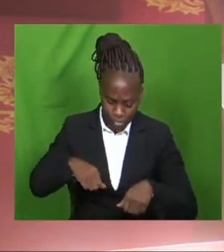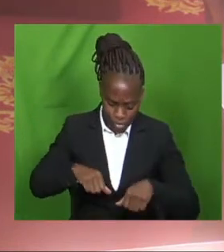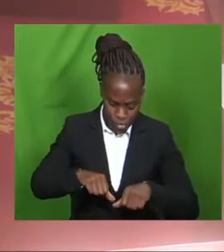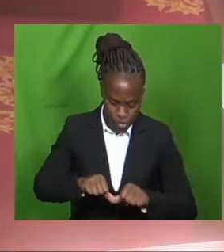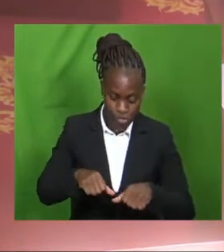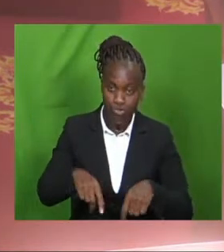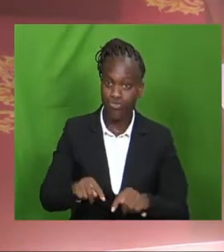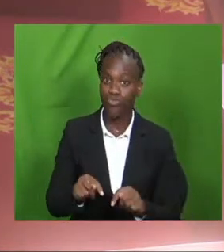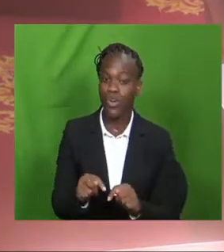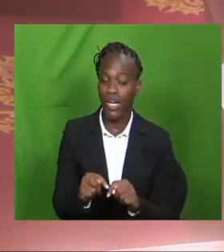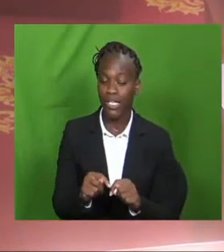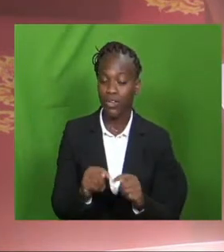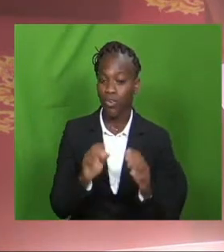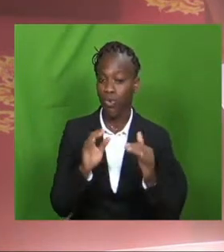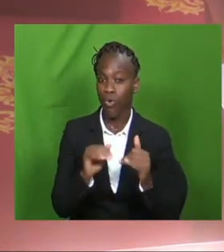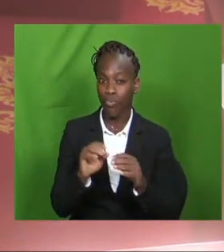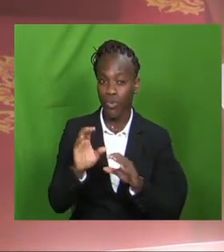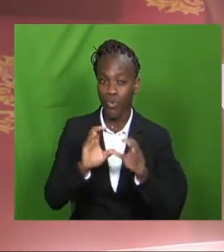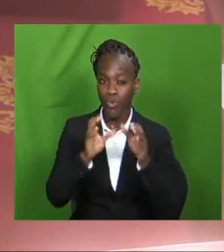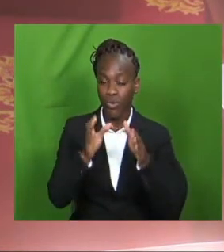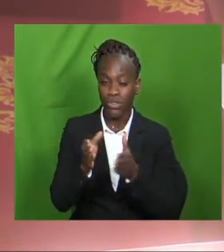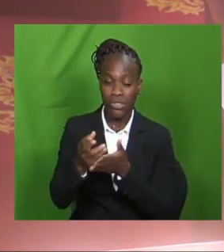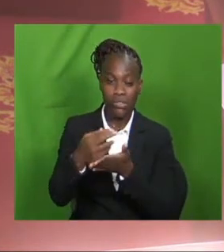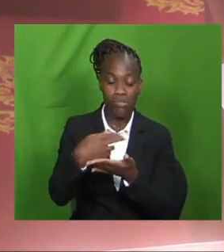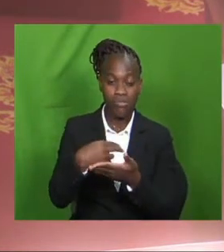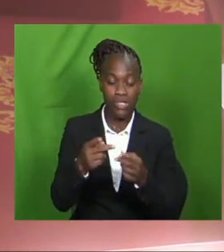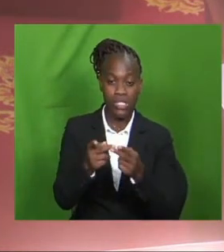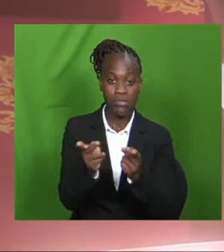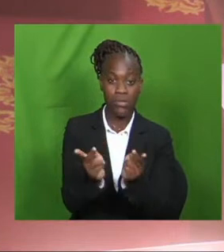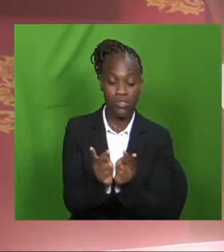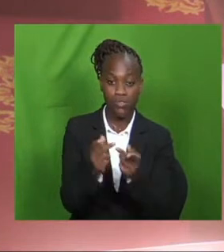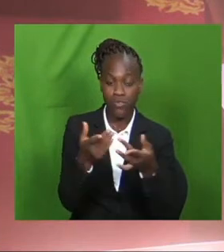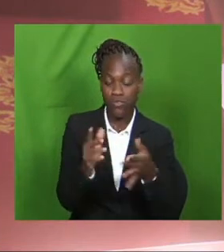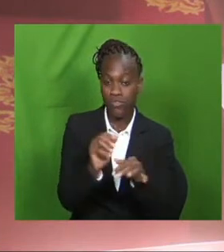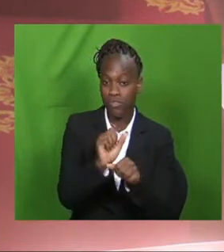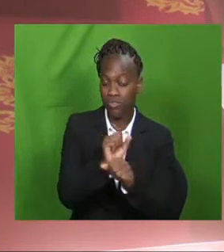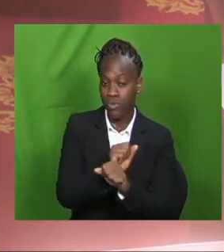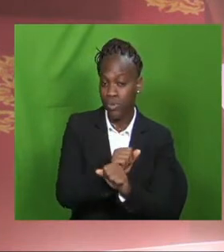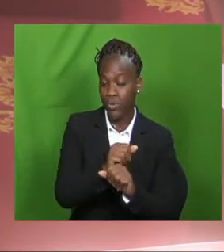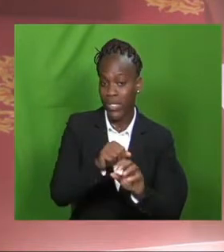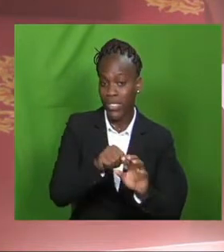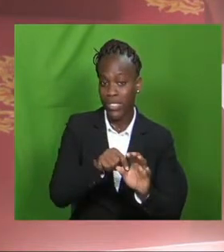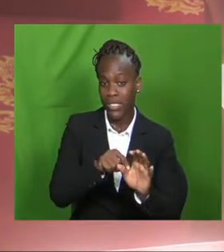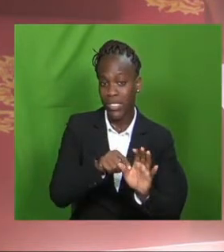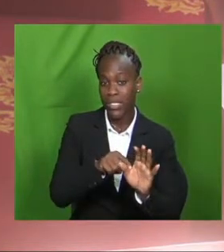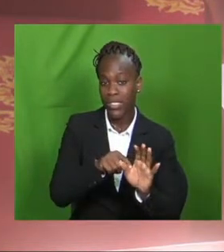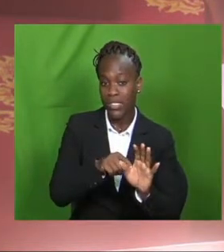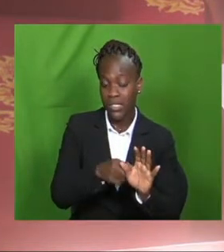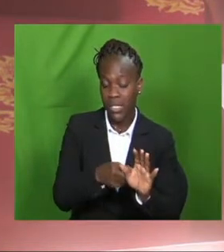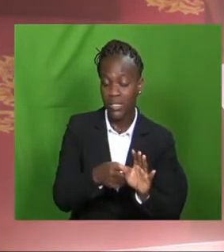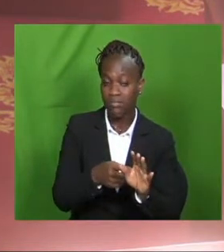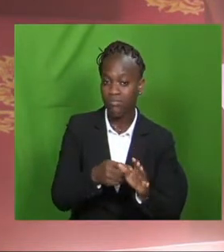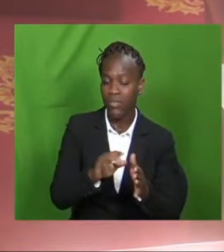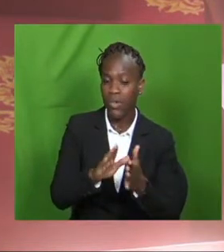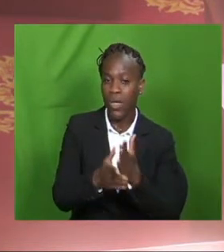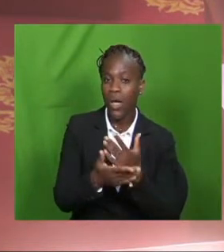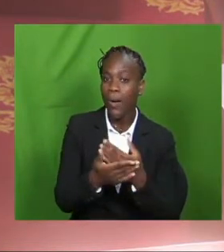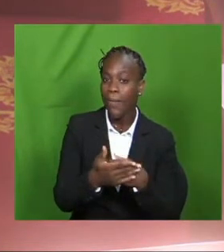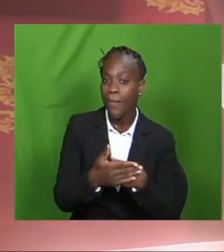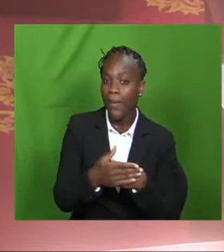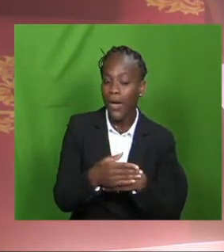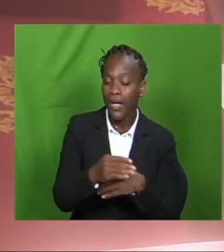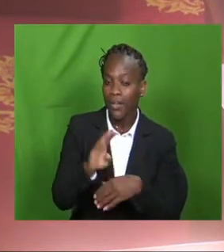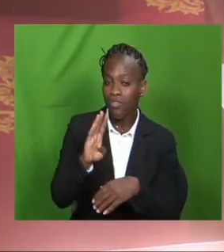contractor to return to site to complete the outstanding works by the fourth quarter of